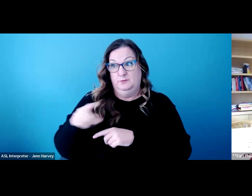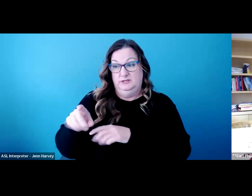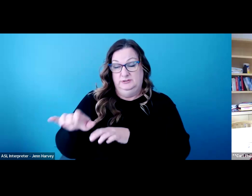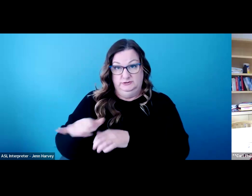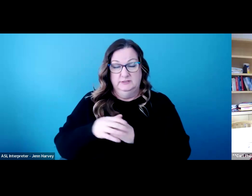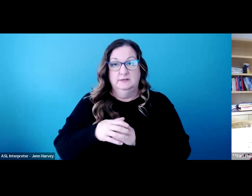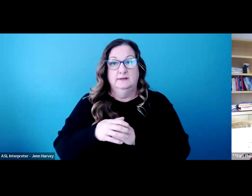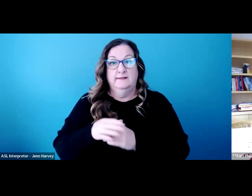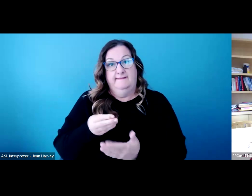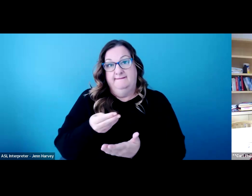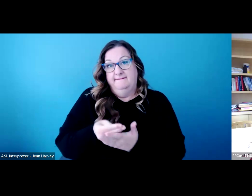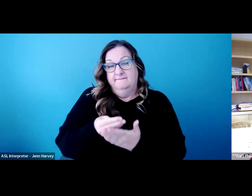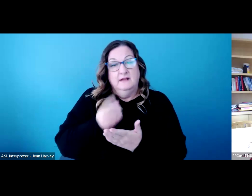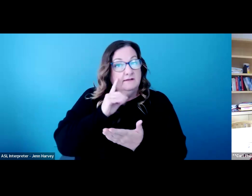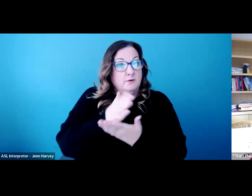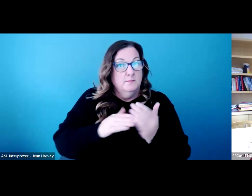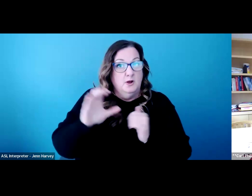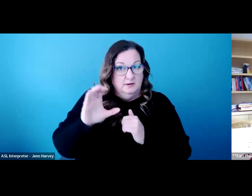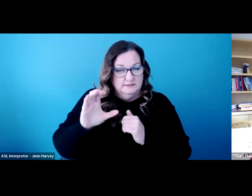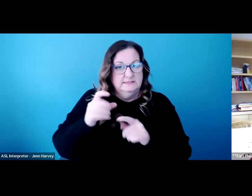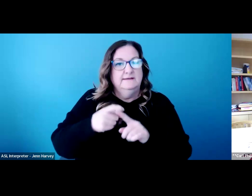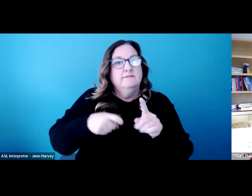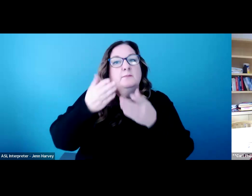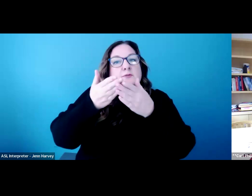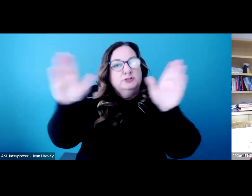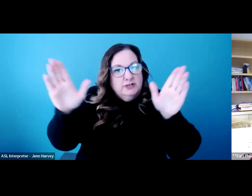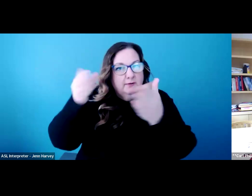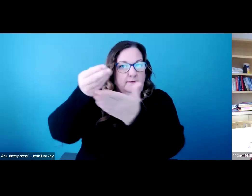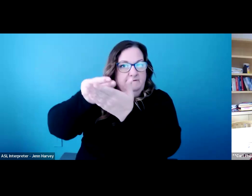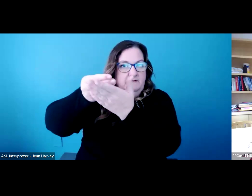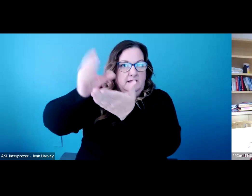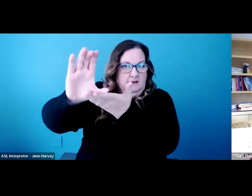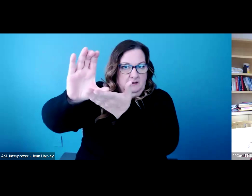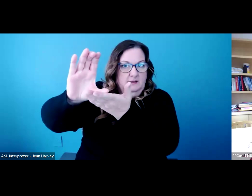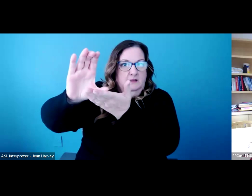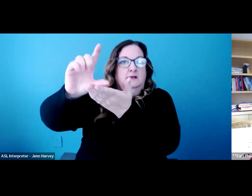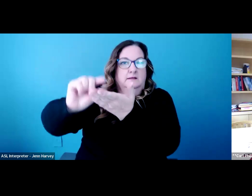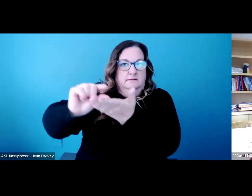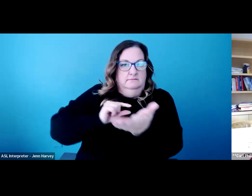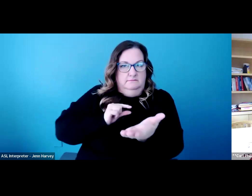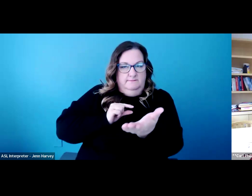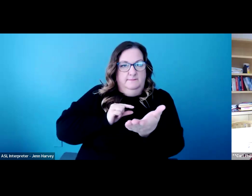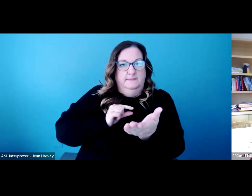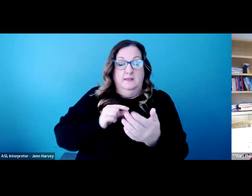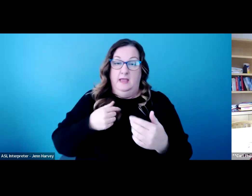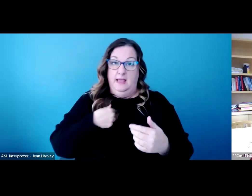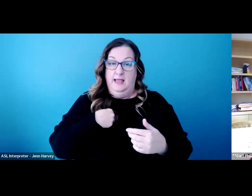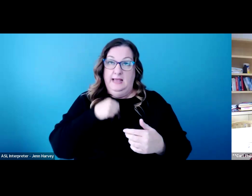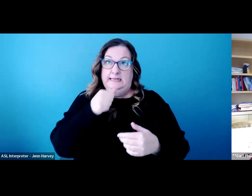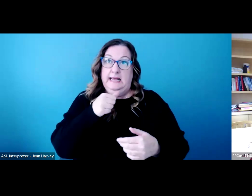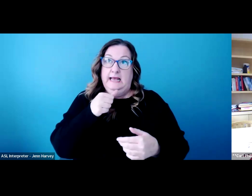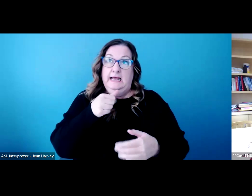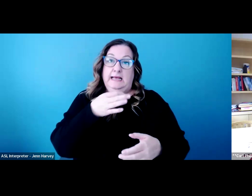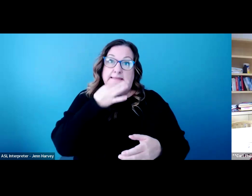that we do get for the Part C programs comes from the general fund. And so I'm not a legislative guy. I don't know